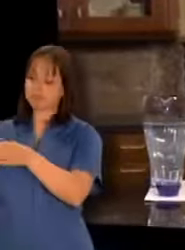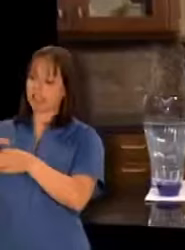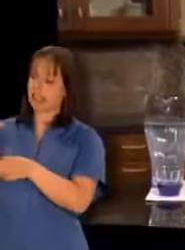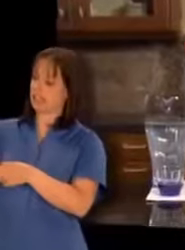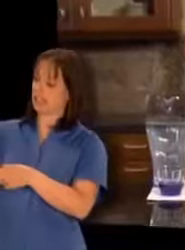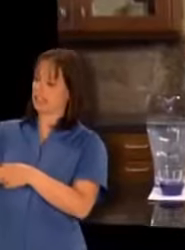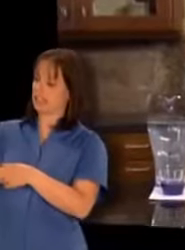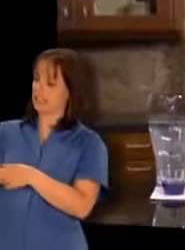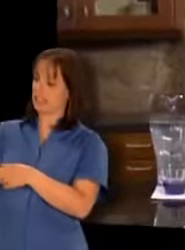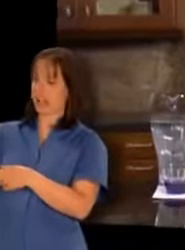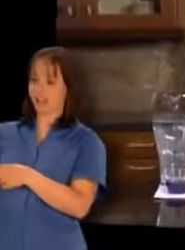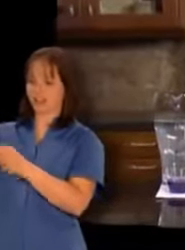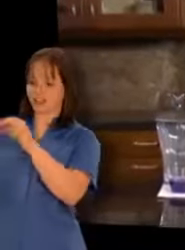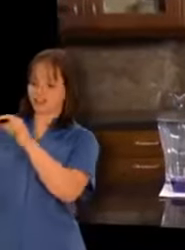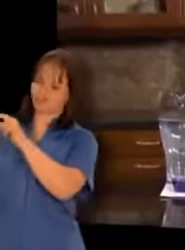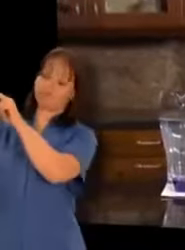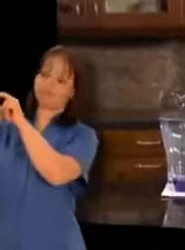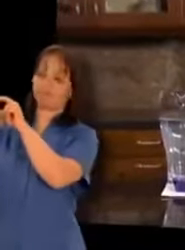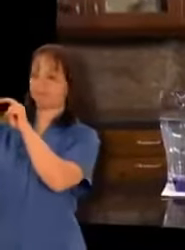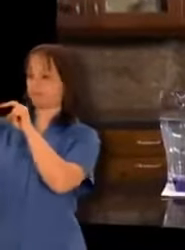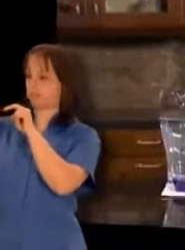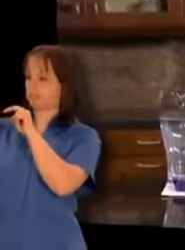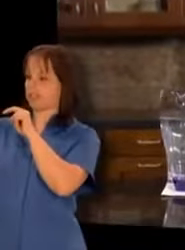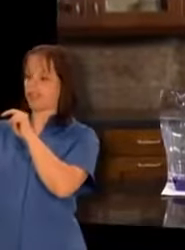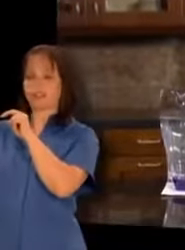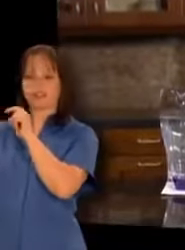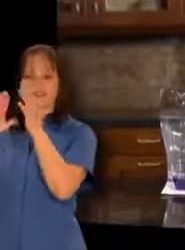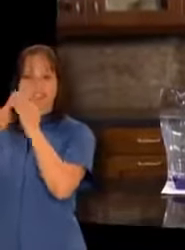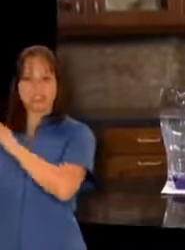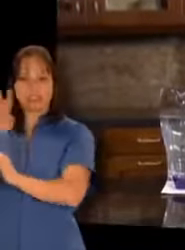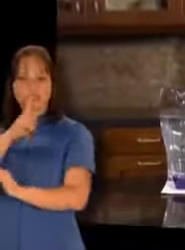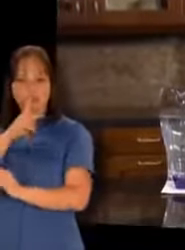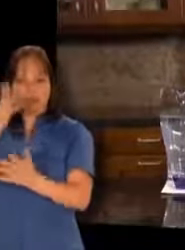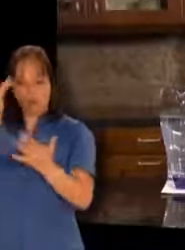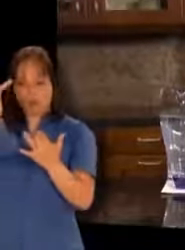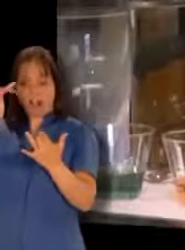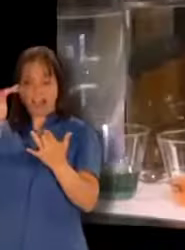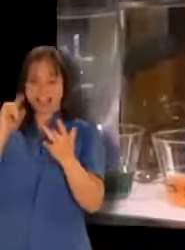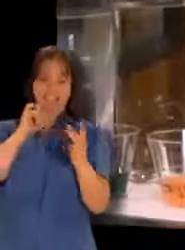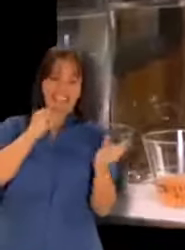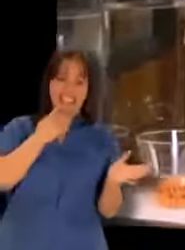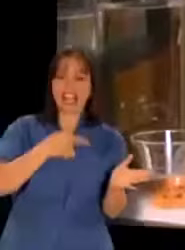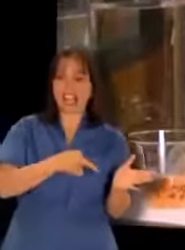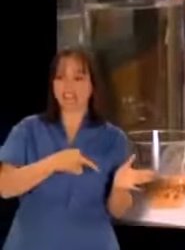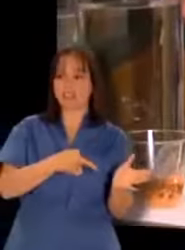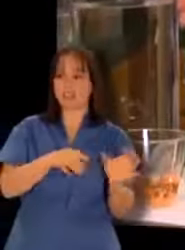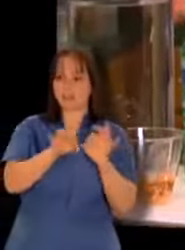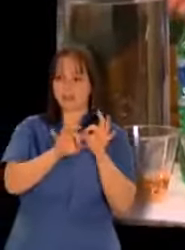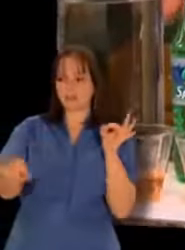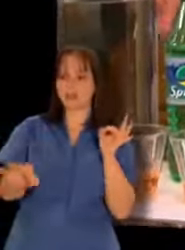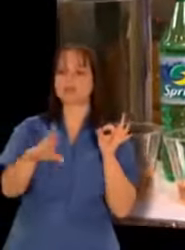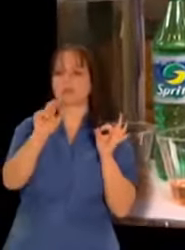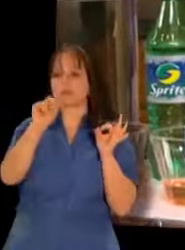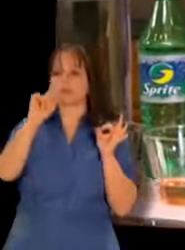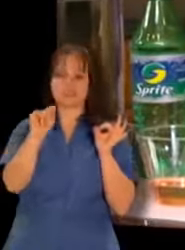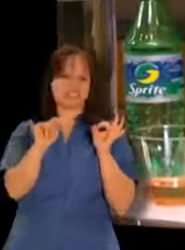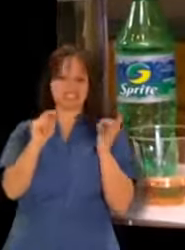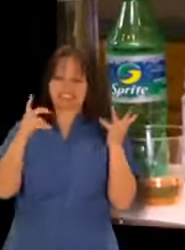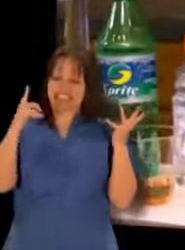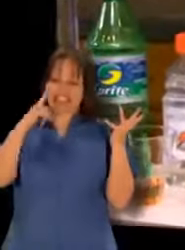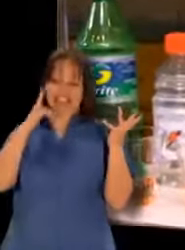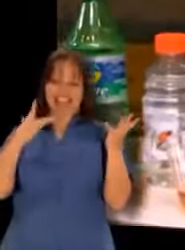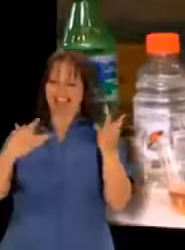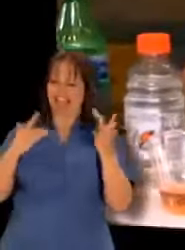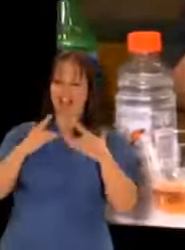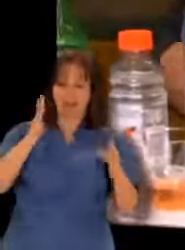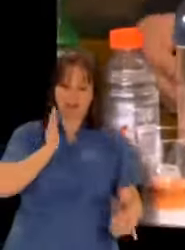alkaline, to raise the pH of our city water, the tap water, because if it were acidic, it would rust the pipes. So I don't think they're concerned